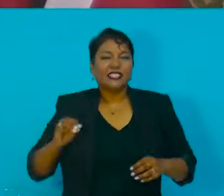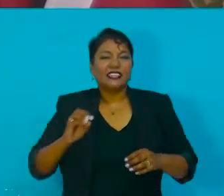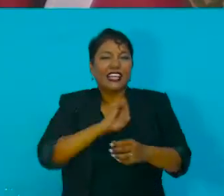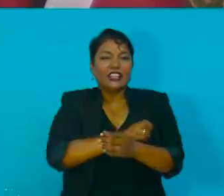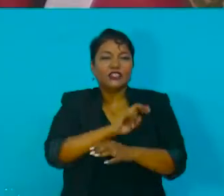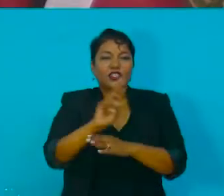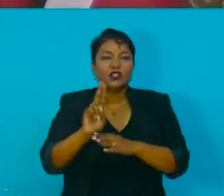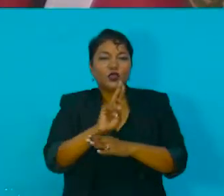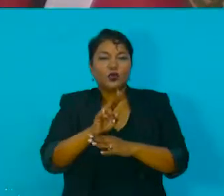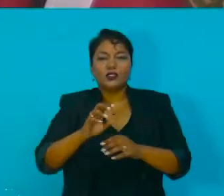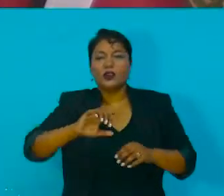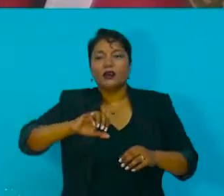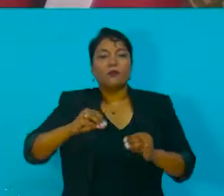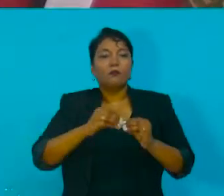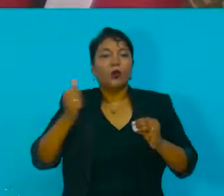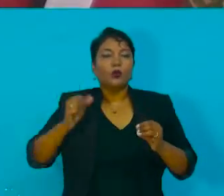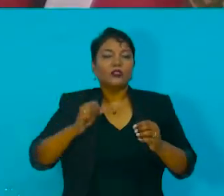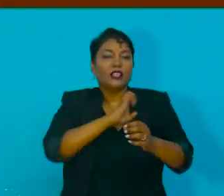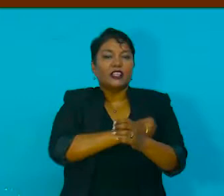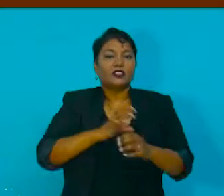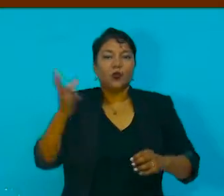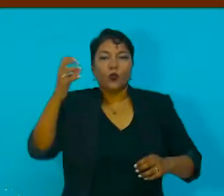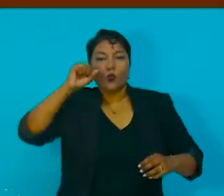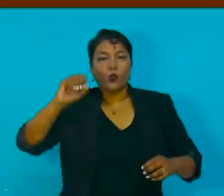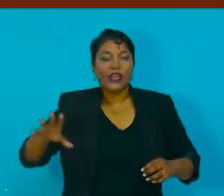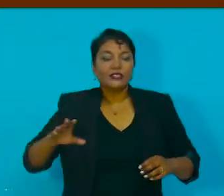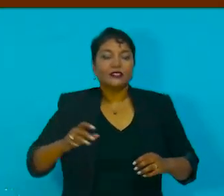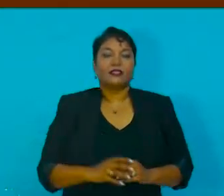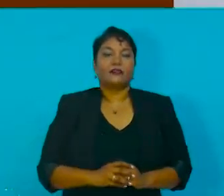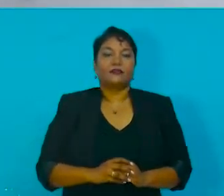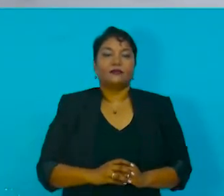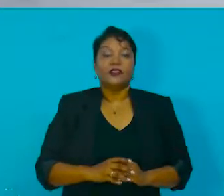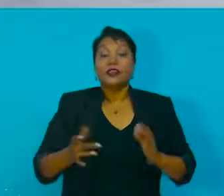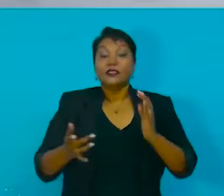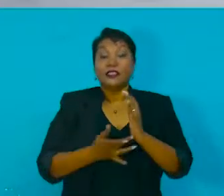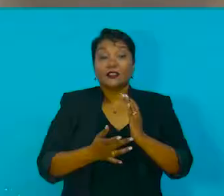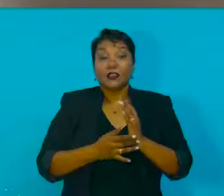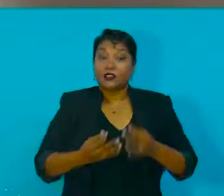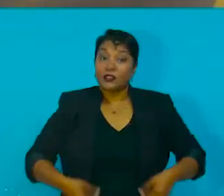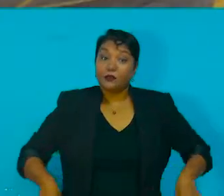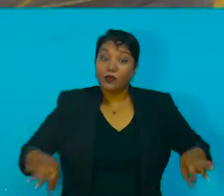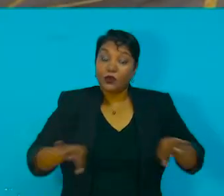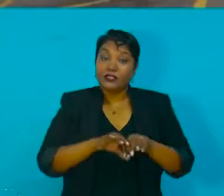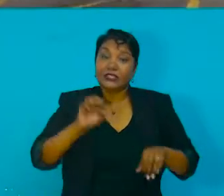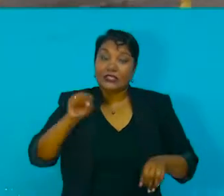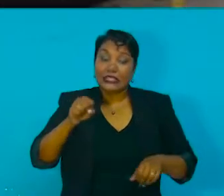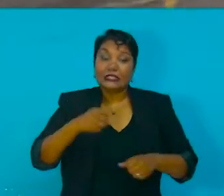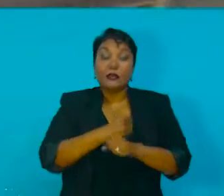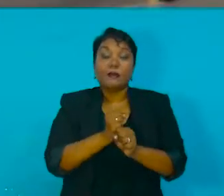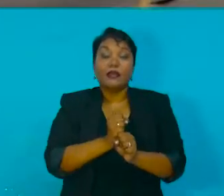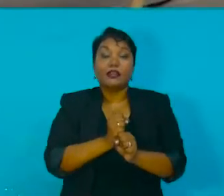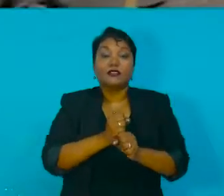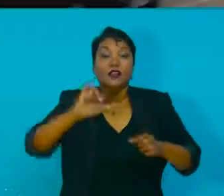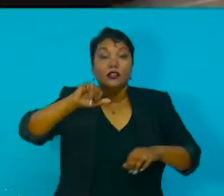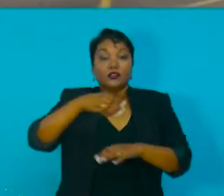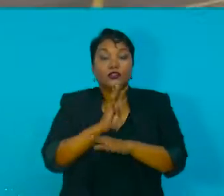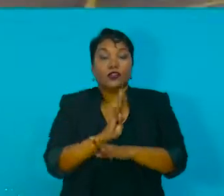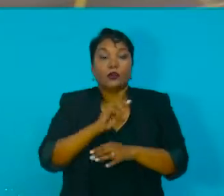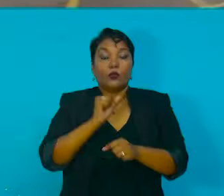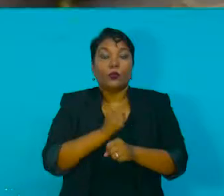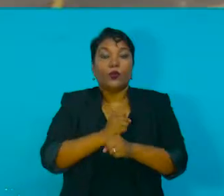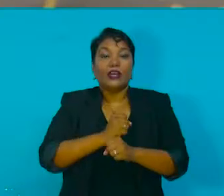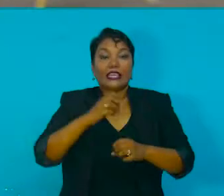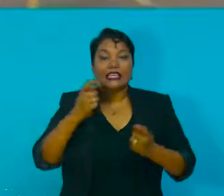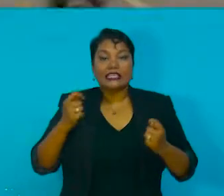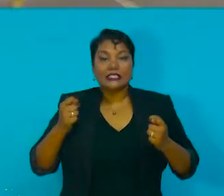the power is lost in transmission. While technology allows many tasks to be done faster and more